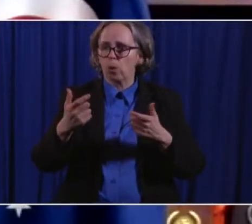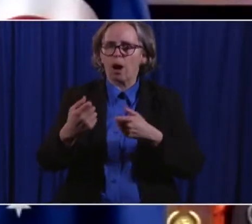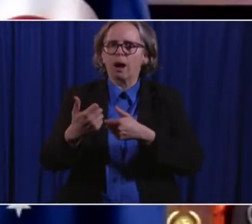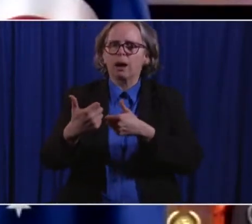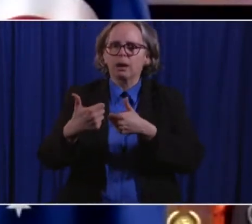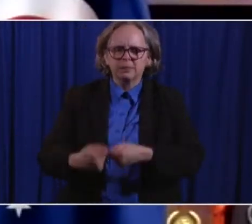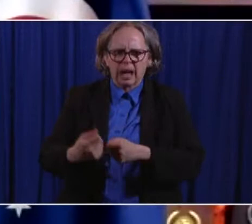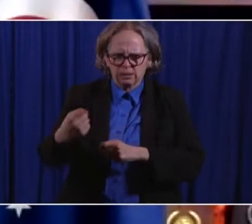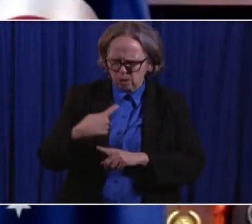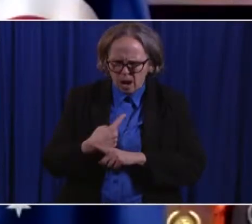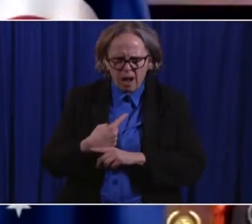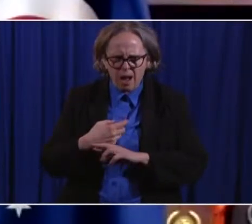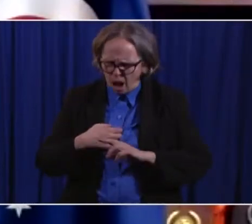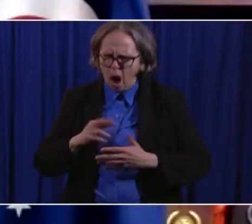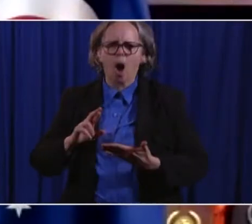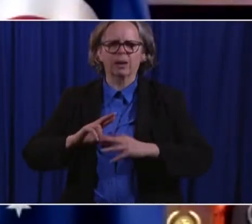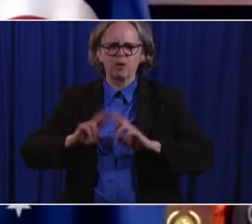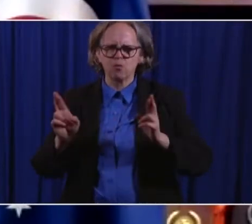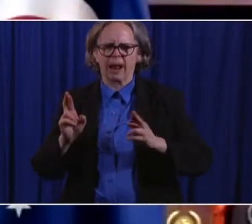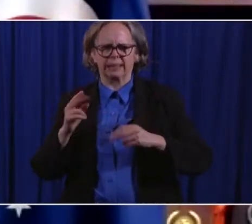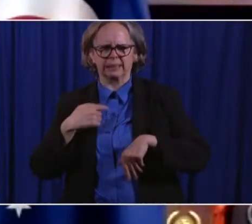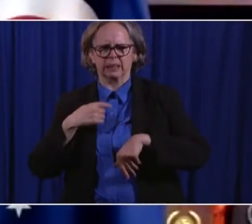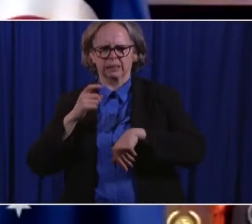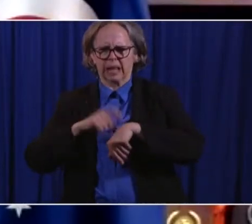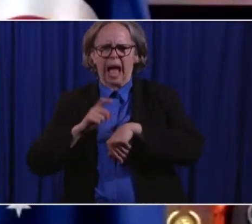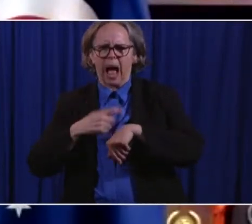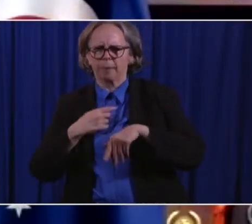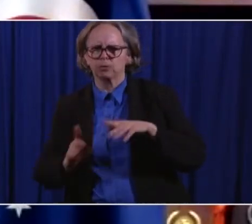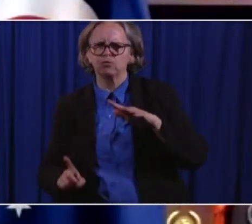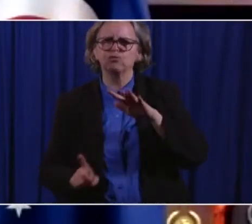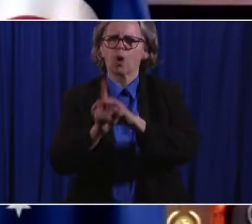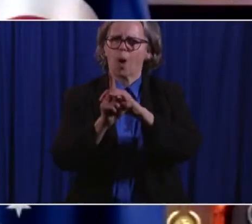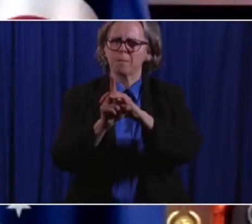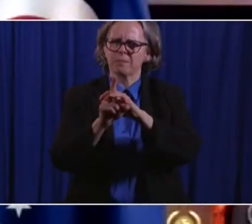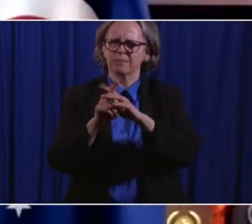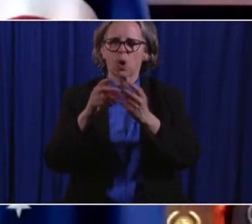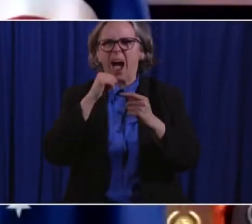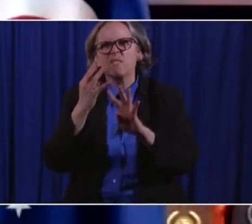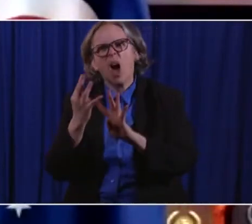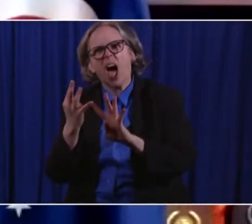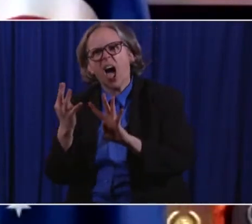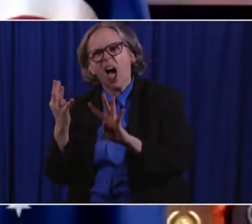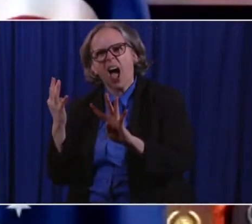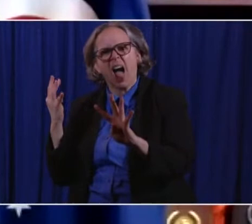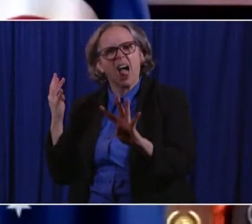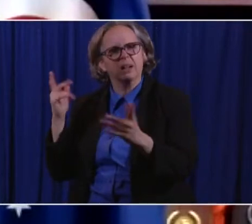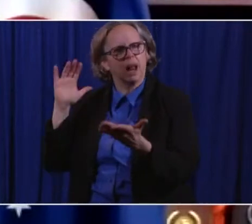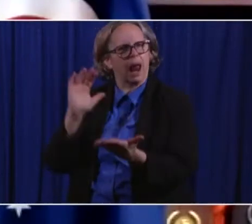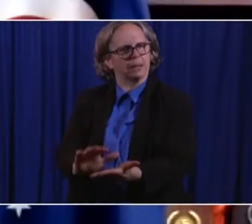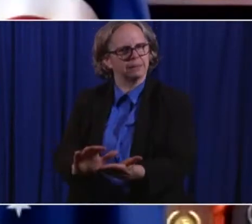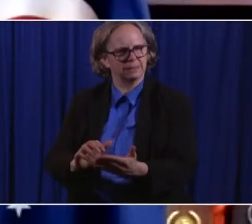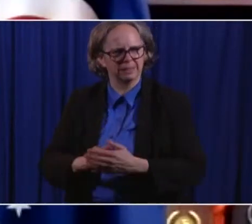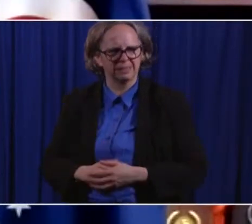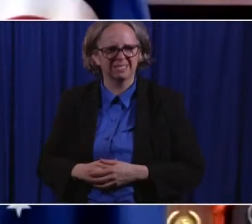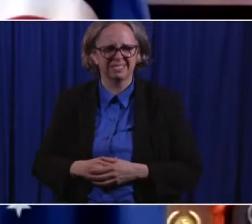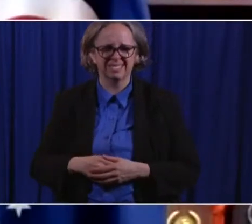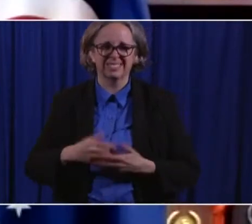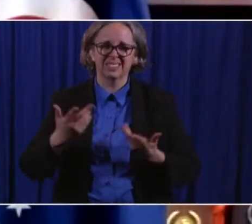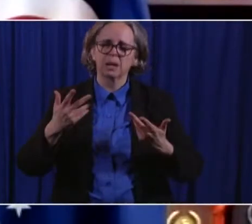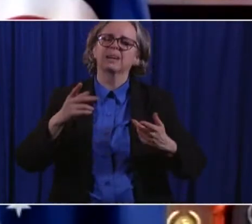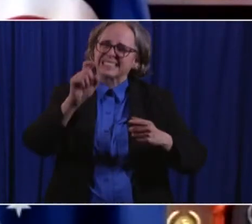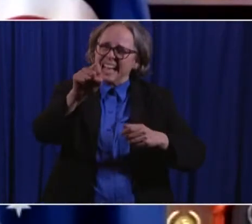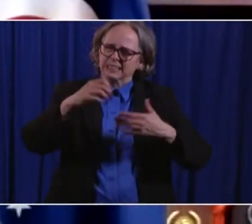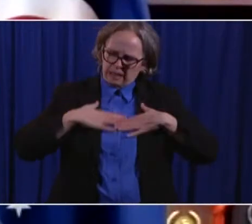your place in line. They would tell you how long it was before you needed to be there. And then you would have to go physically in, though, to the BMV